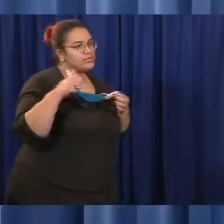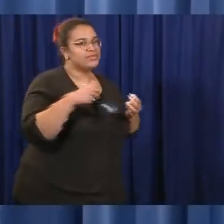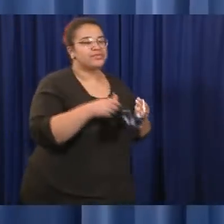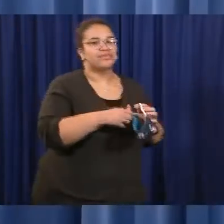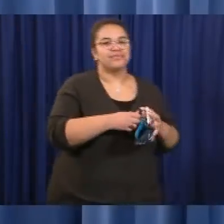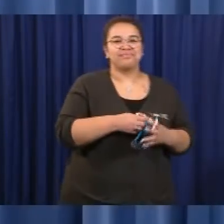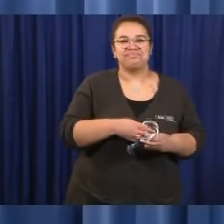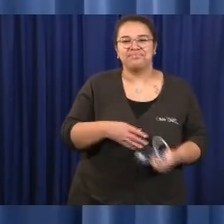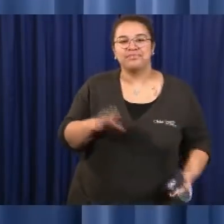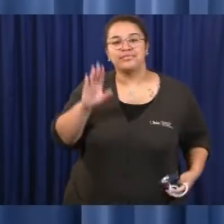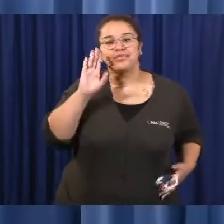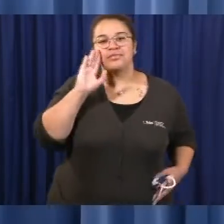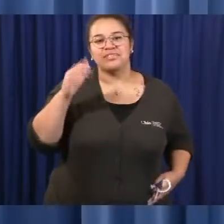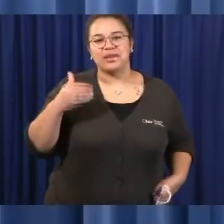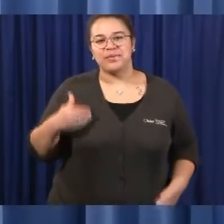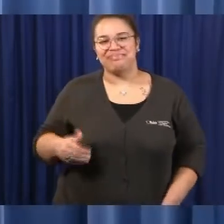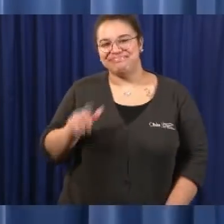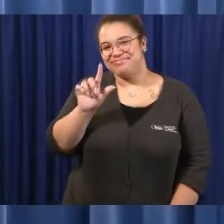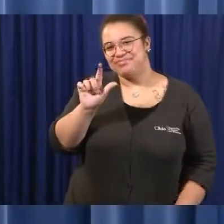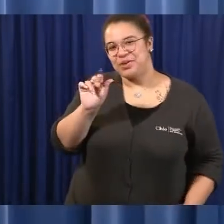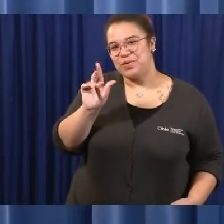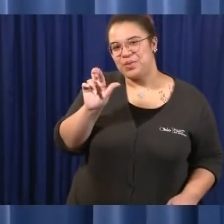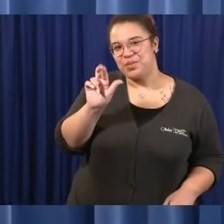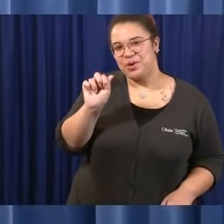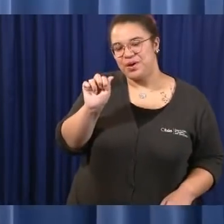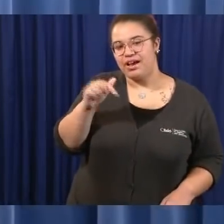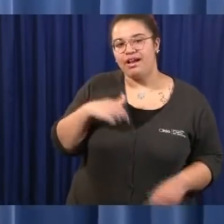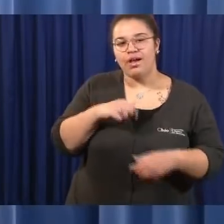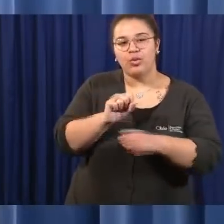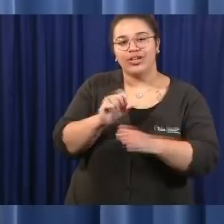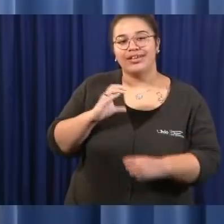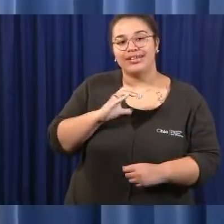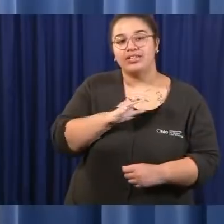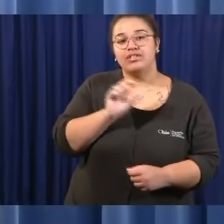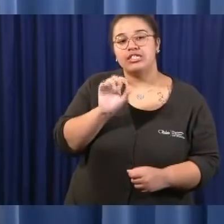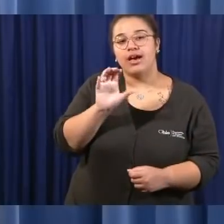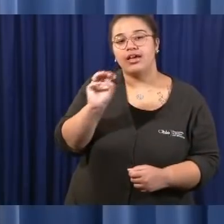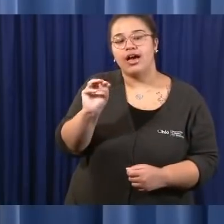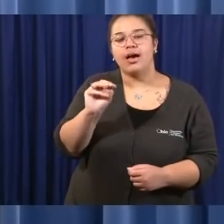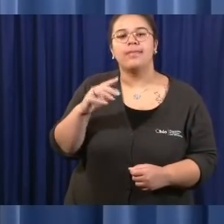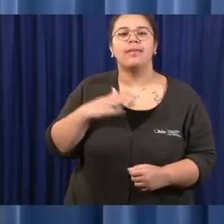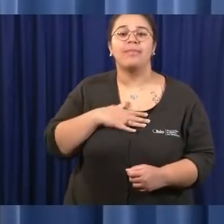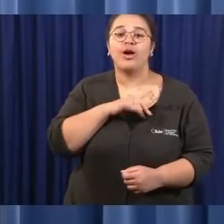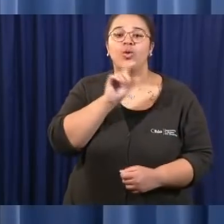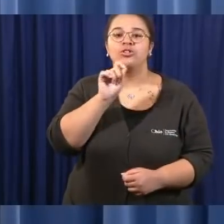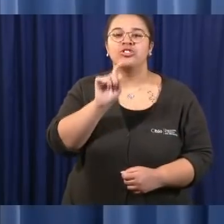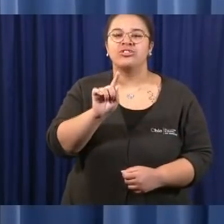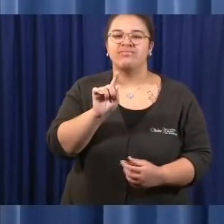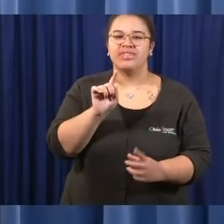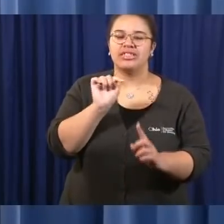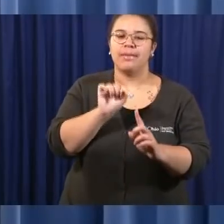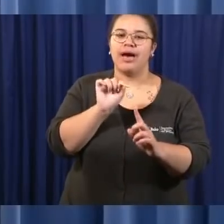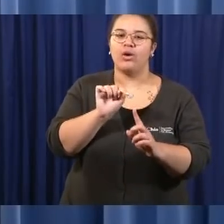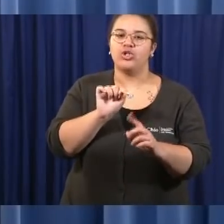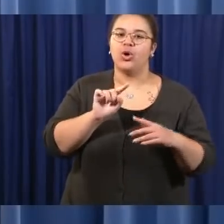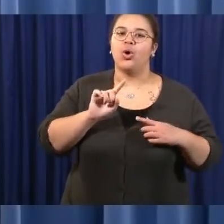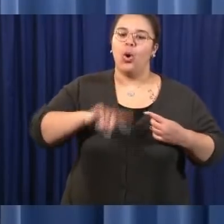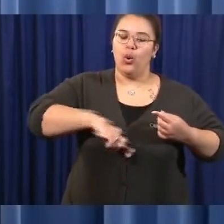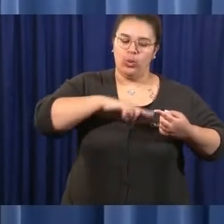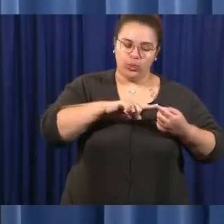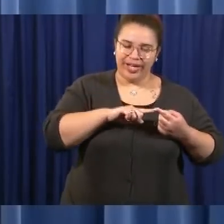This is Laura Hancock from Cleveland.com. I have a question about the onset that Dr. Acton was talking